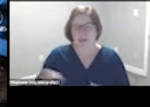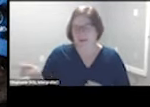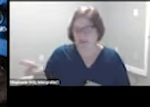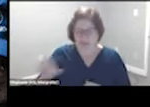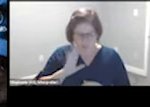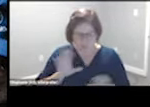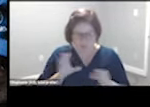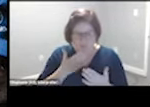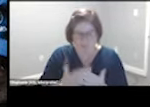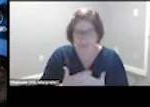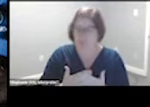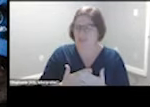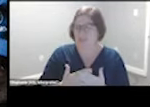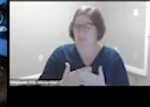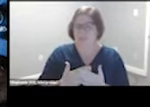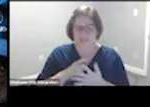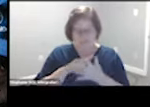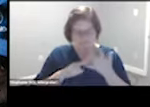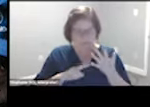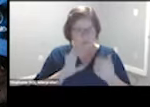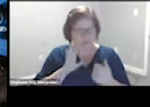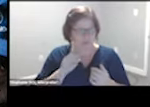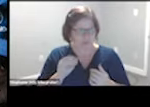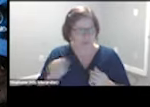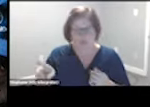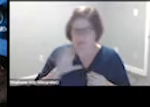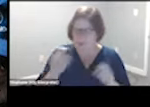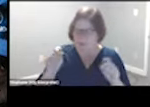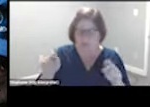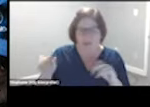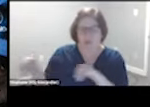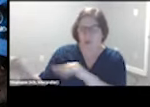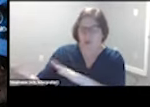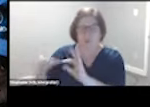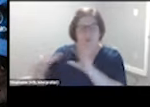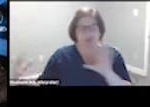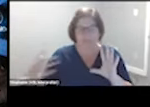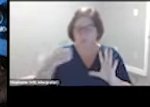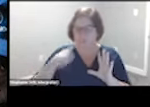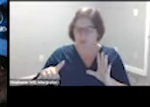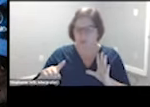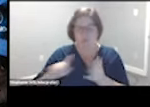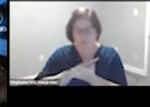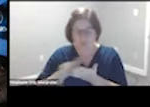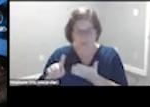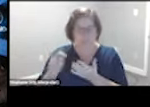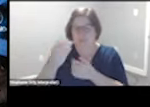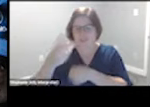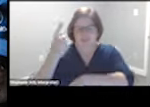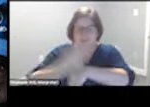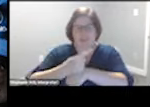my girl will do well? And is it okay? Let her go from me for a certain time or several days, and